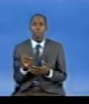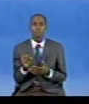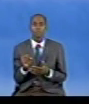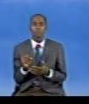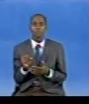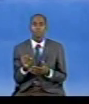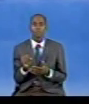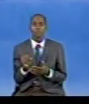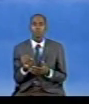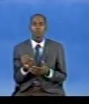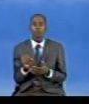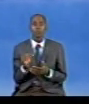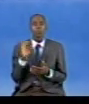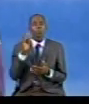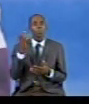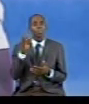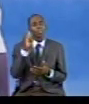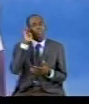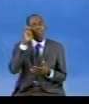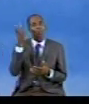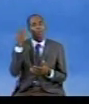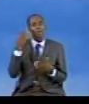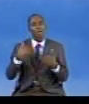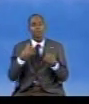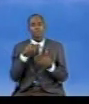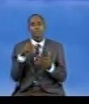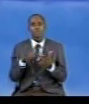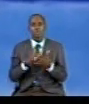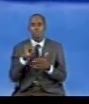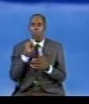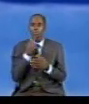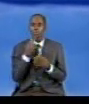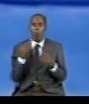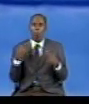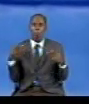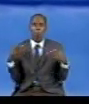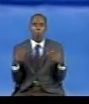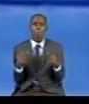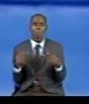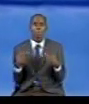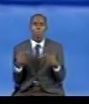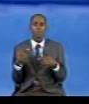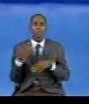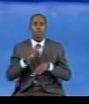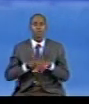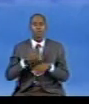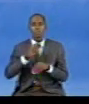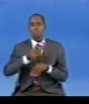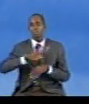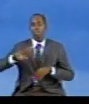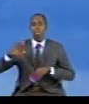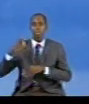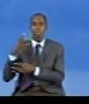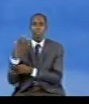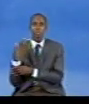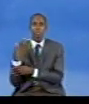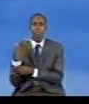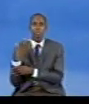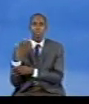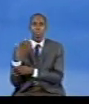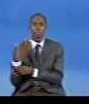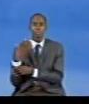I was having these severe pains on my right hand. Precisely, this is my